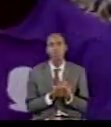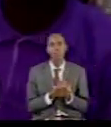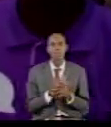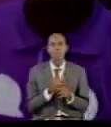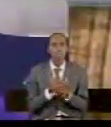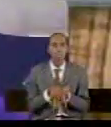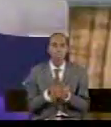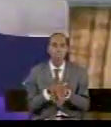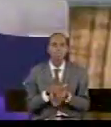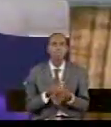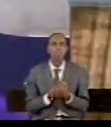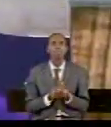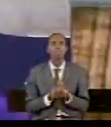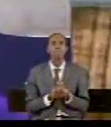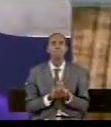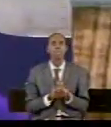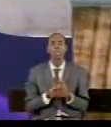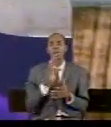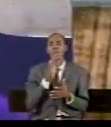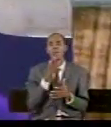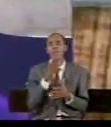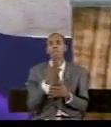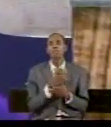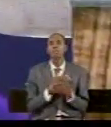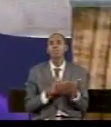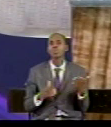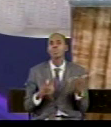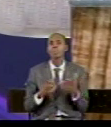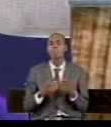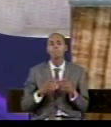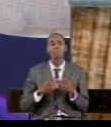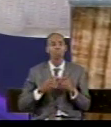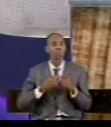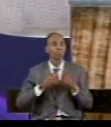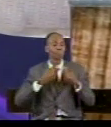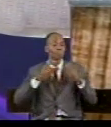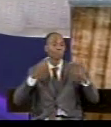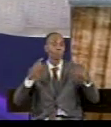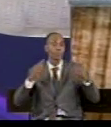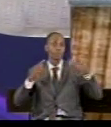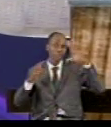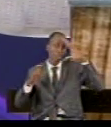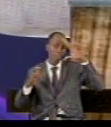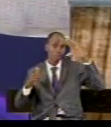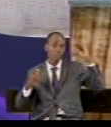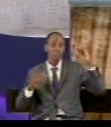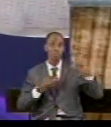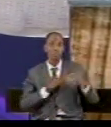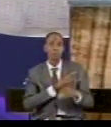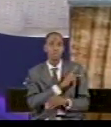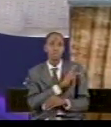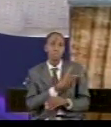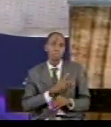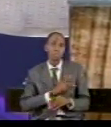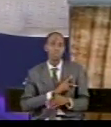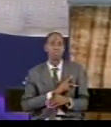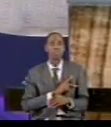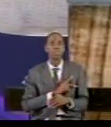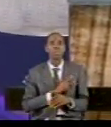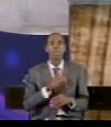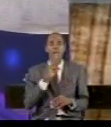deception? And there are some big men, personalities. And there are